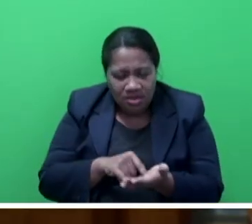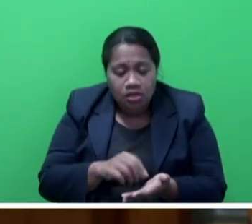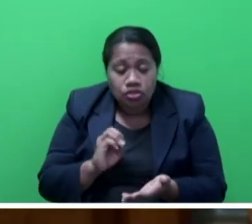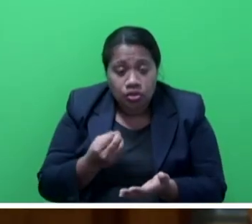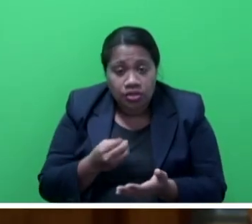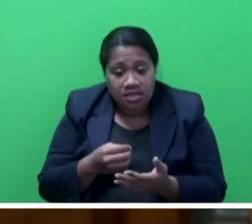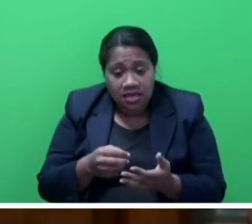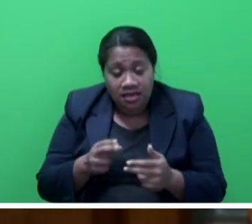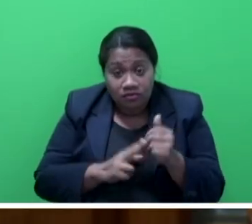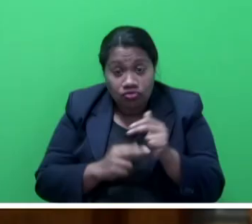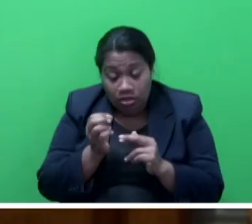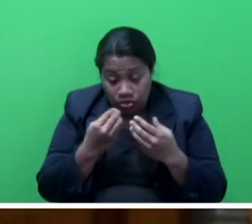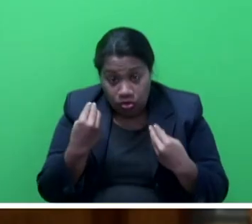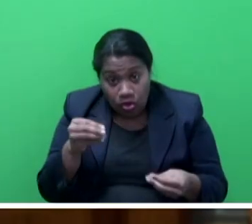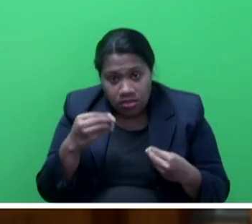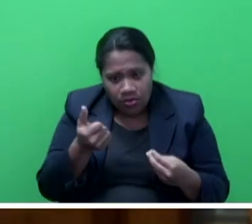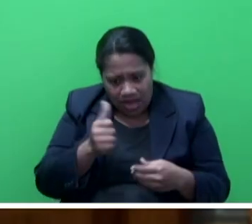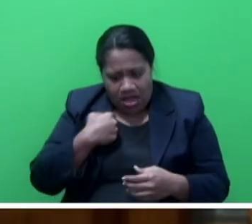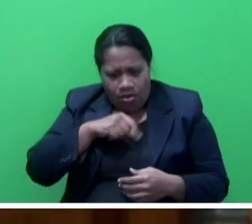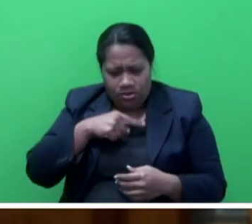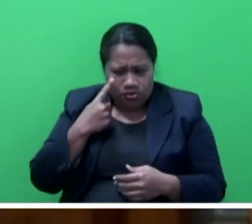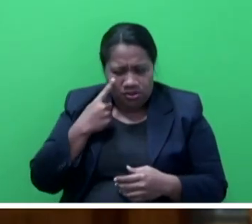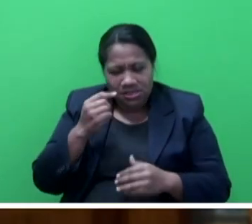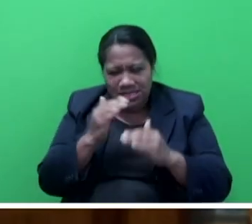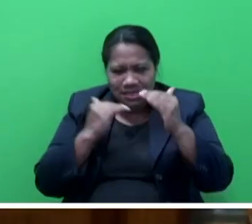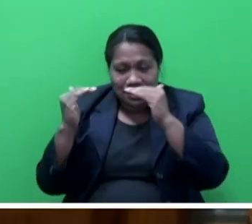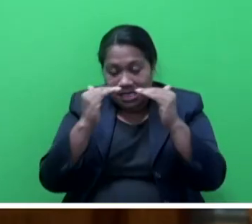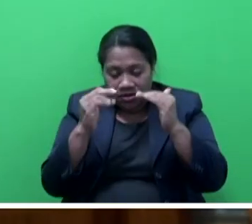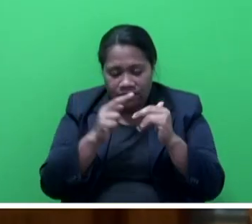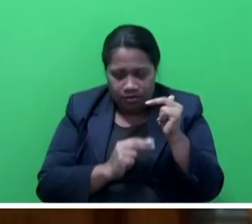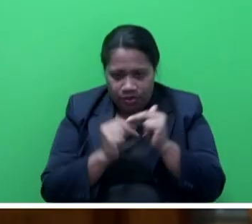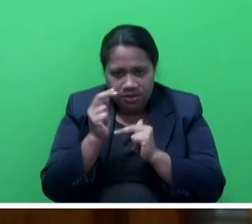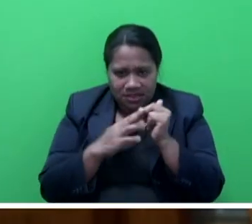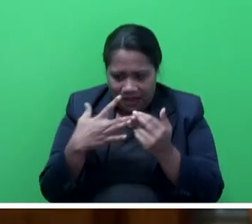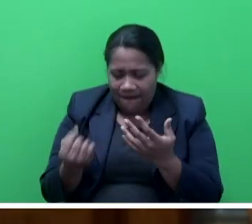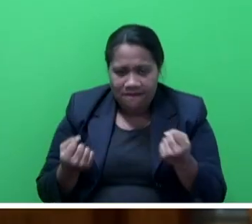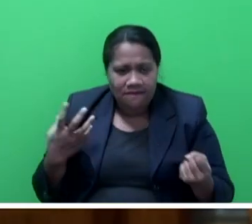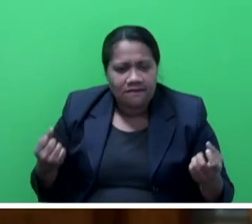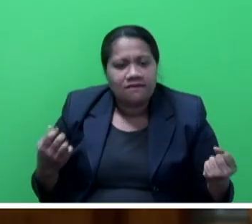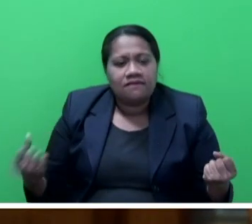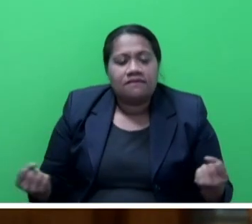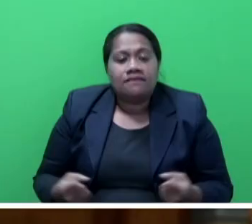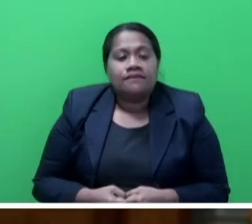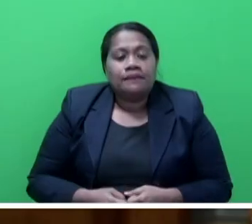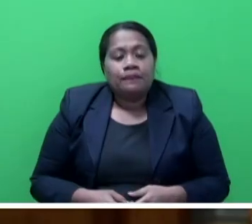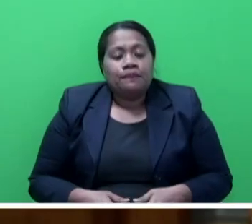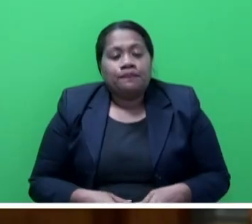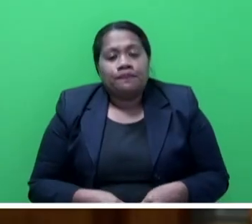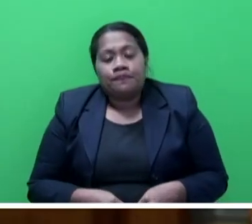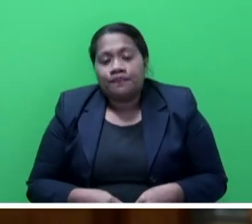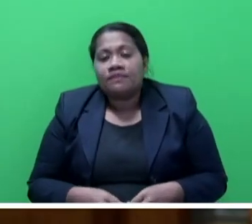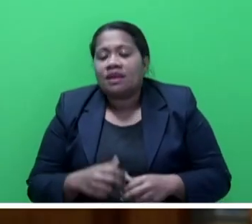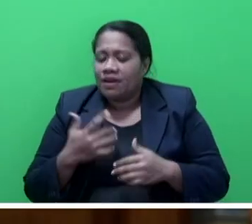will allow us to see the standards of the buildings that are currently there. Mr. Speaker said, life goes